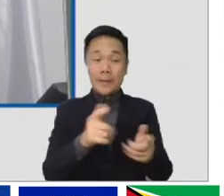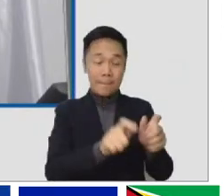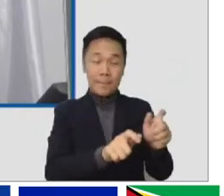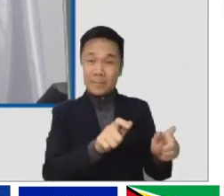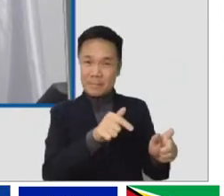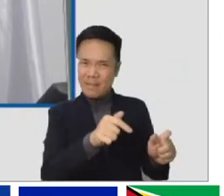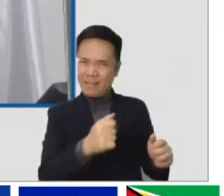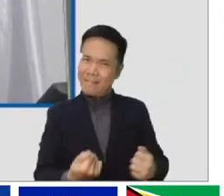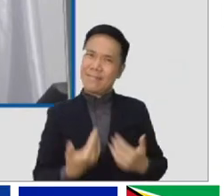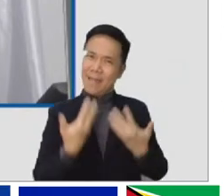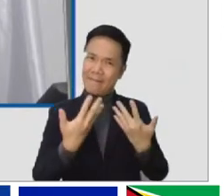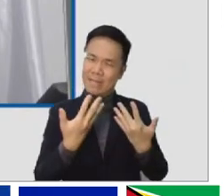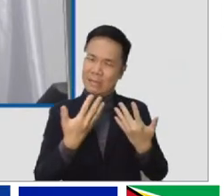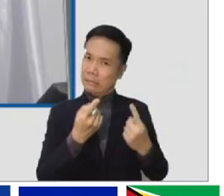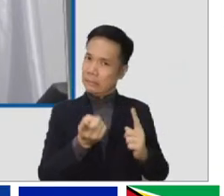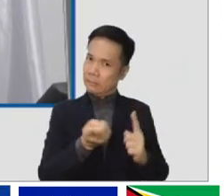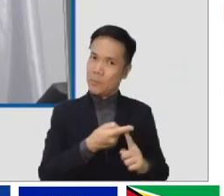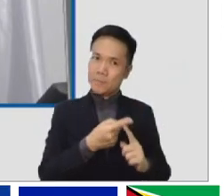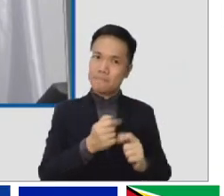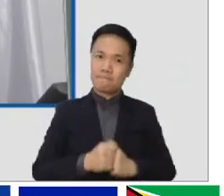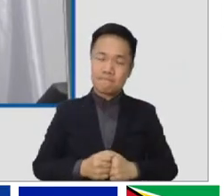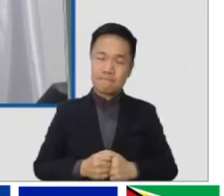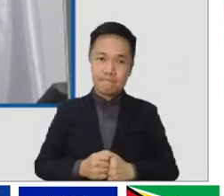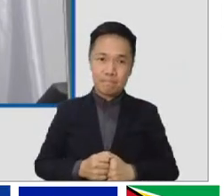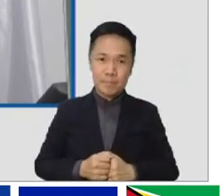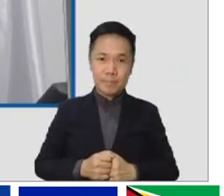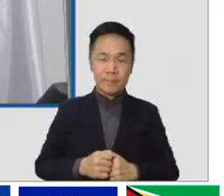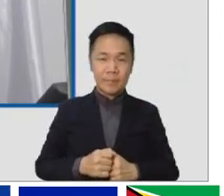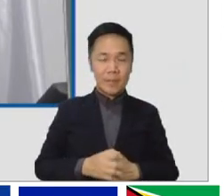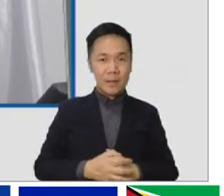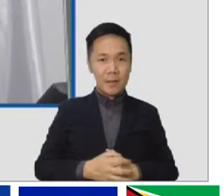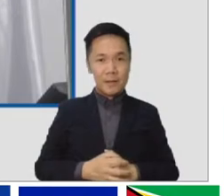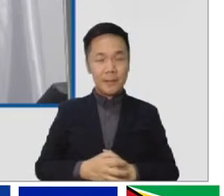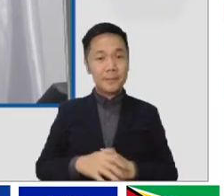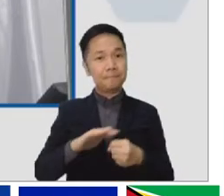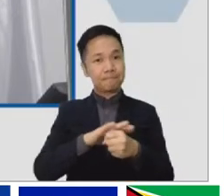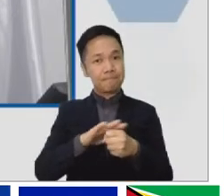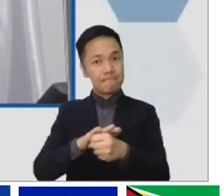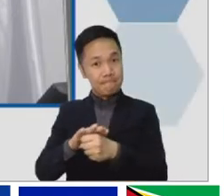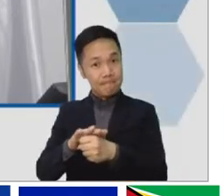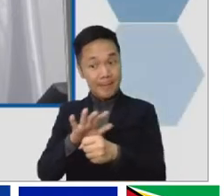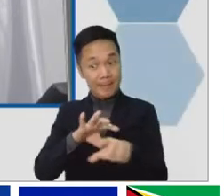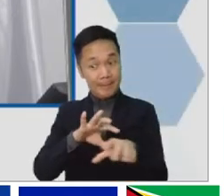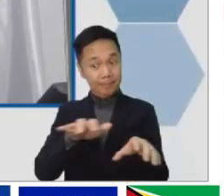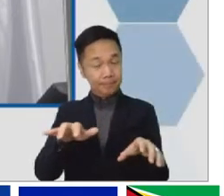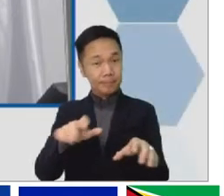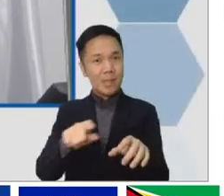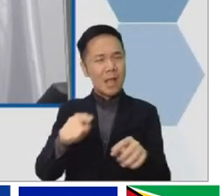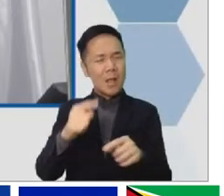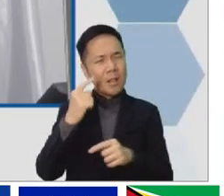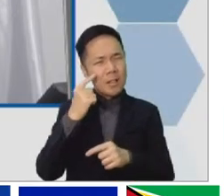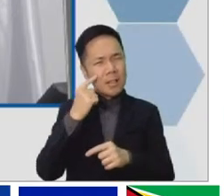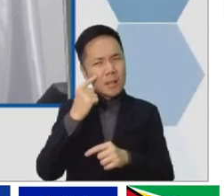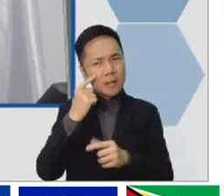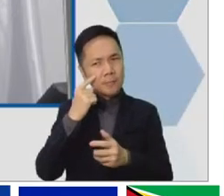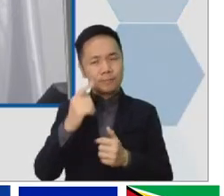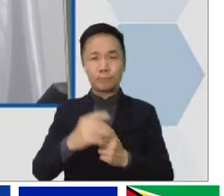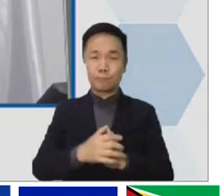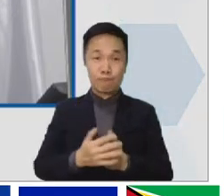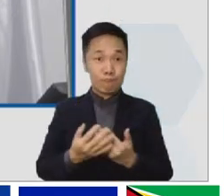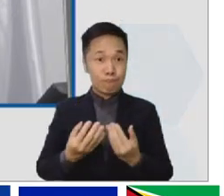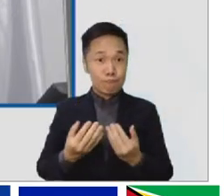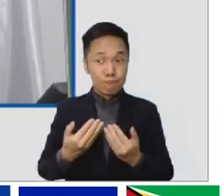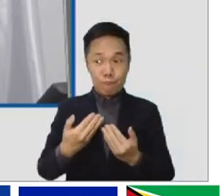efforts undertaken in our region just lead us to know that we need to prevent damages and